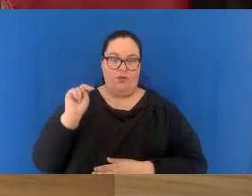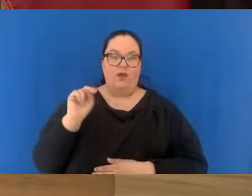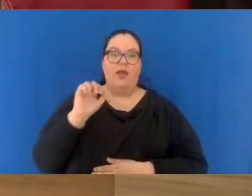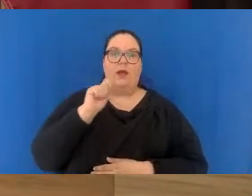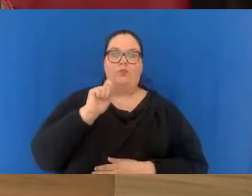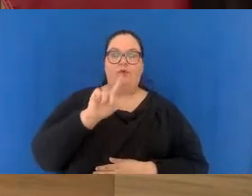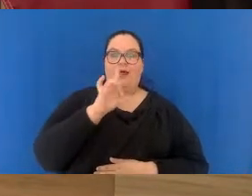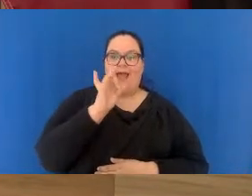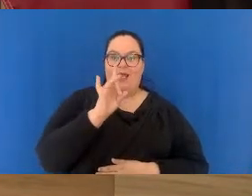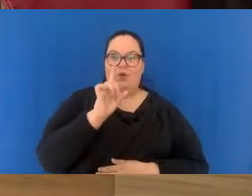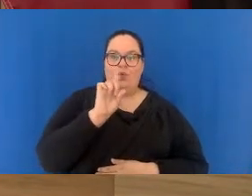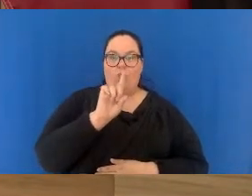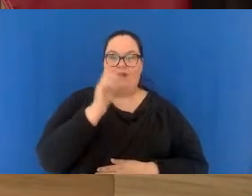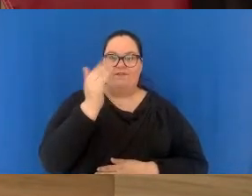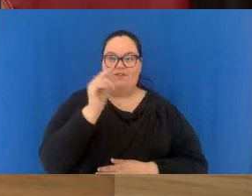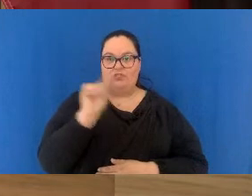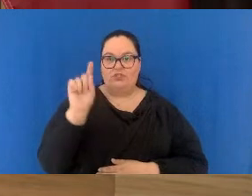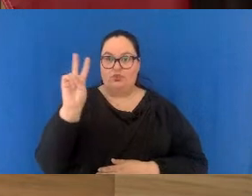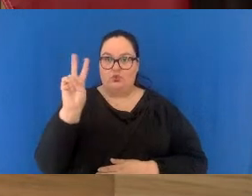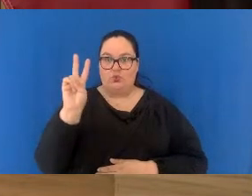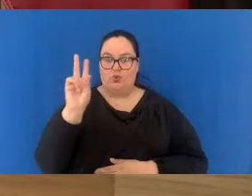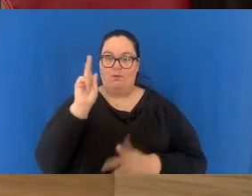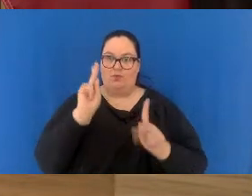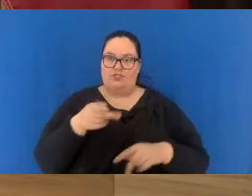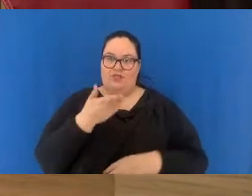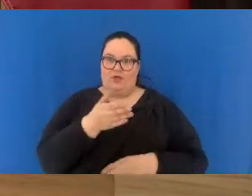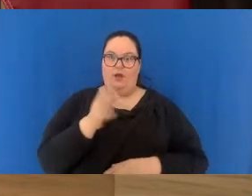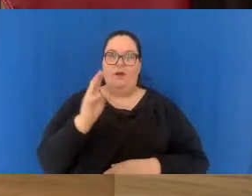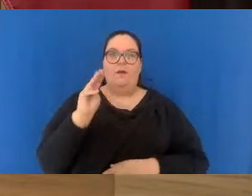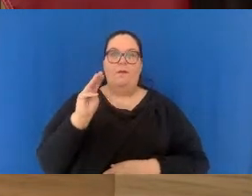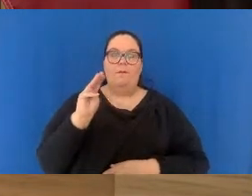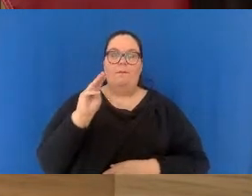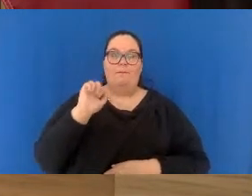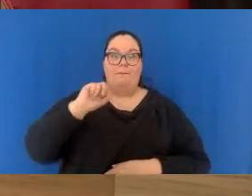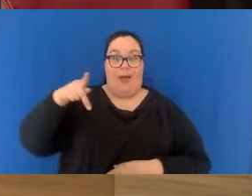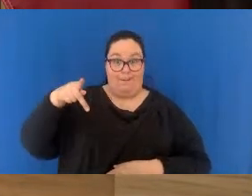1:15 p.m. and 2 p.m. McAllister Place,